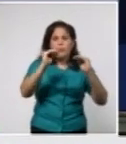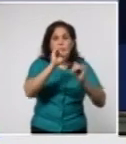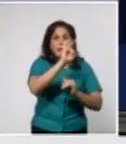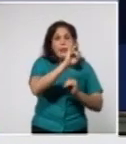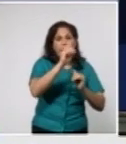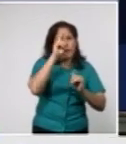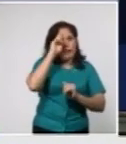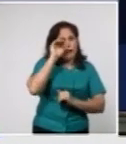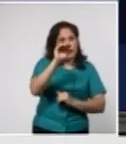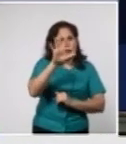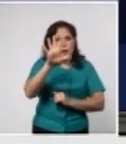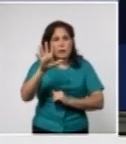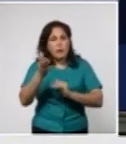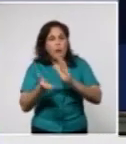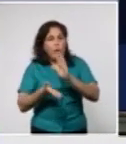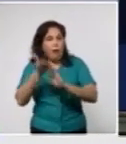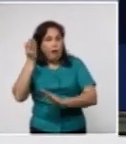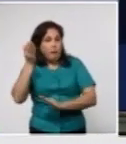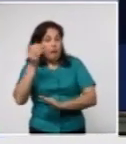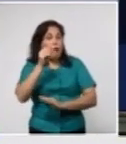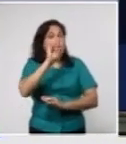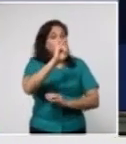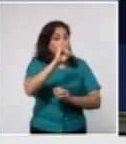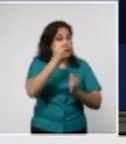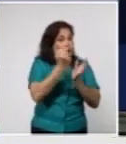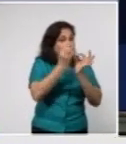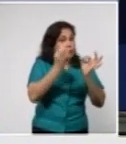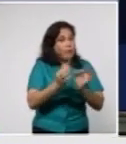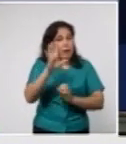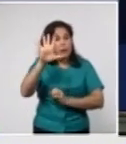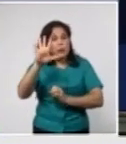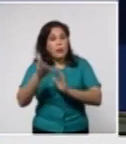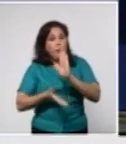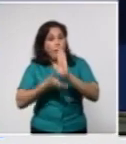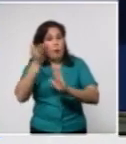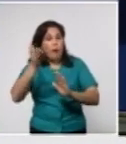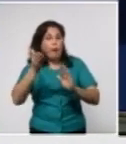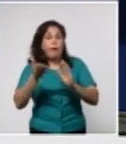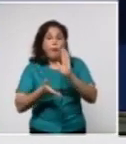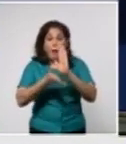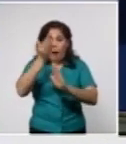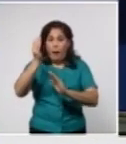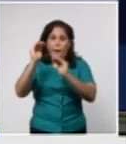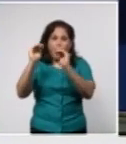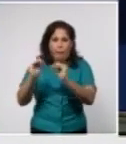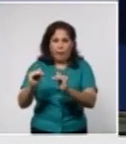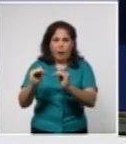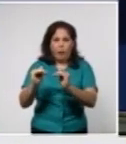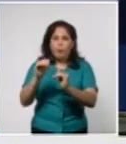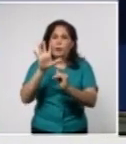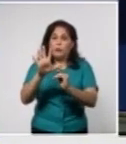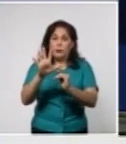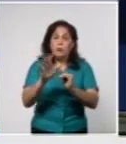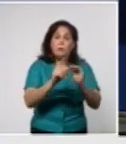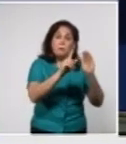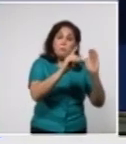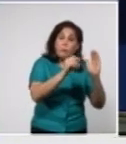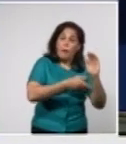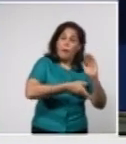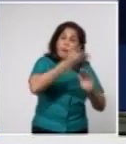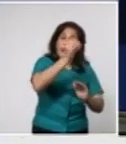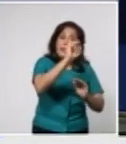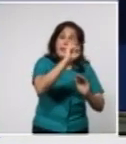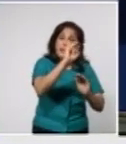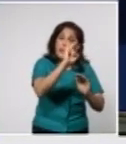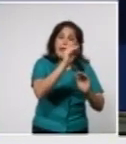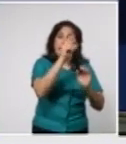and at the beginning of the pandemic, and yesterday there were 5 patients discharged. This makes the ratio of admission discharges to